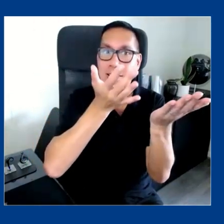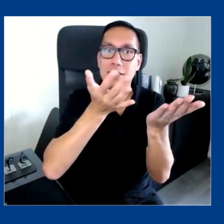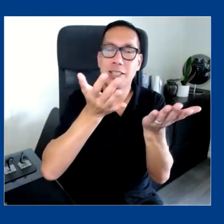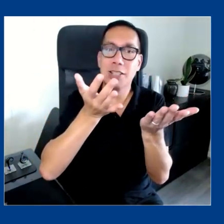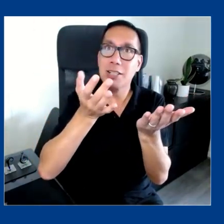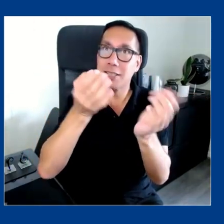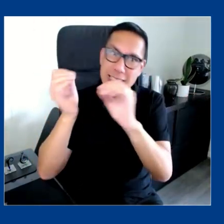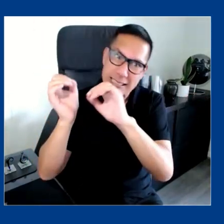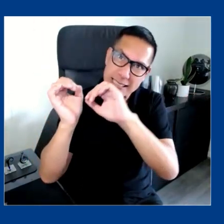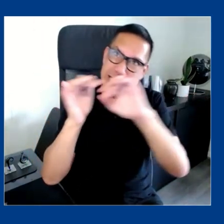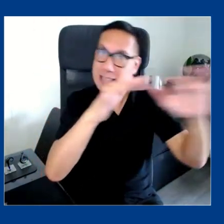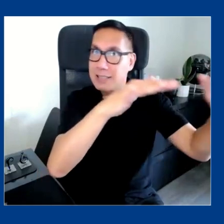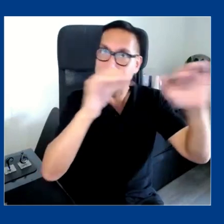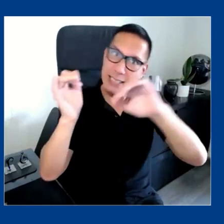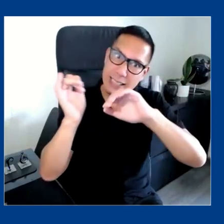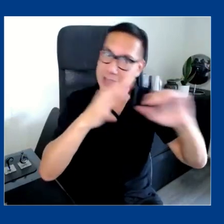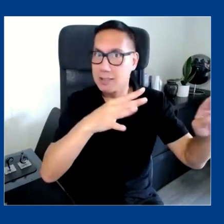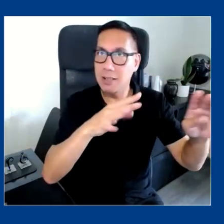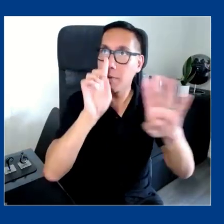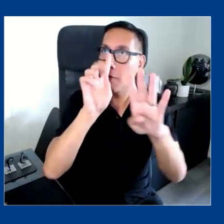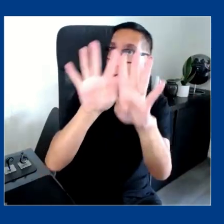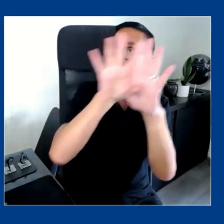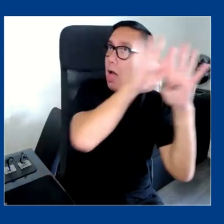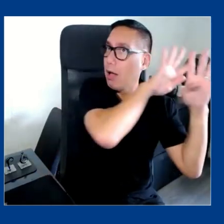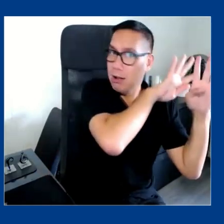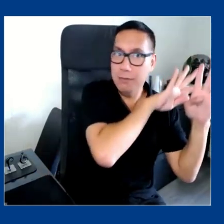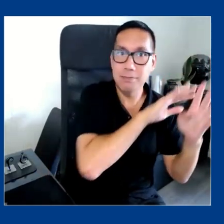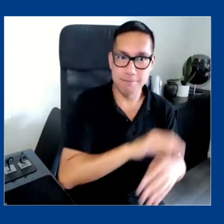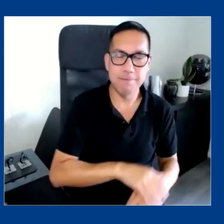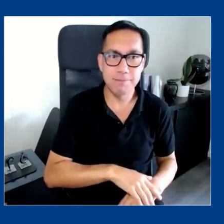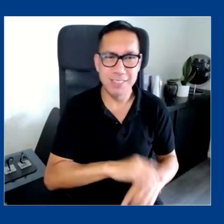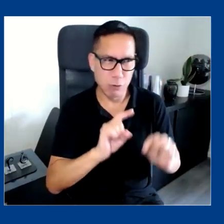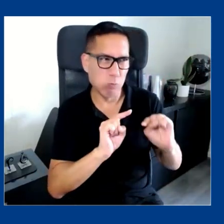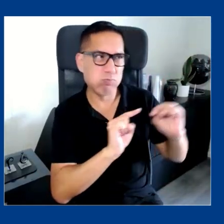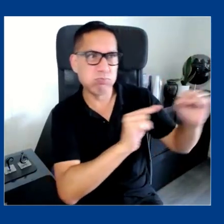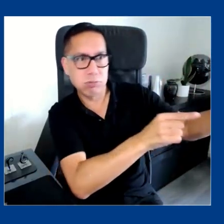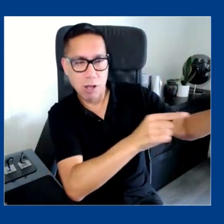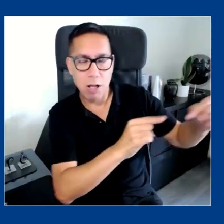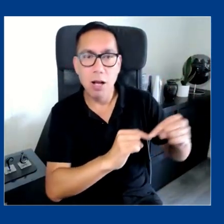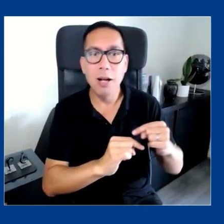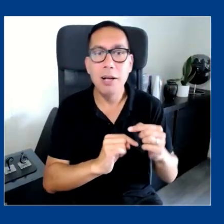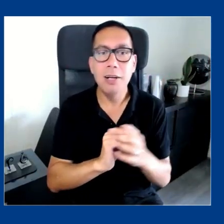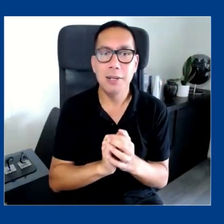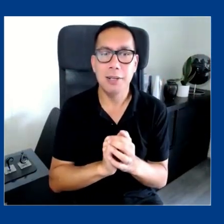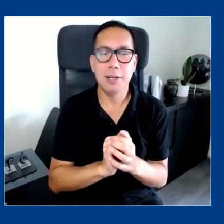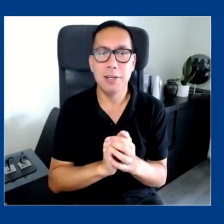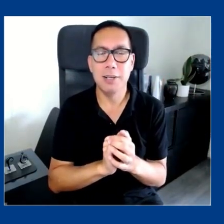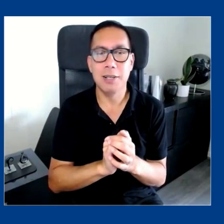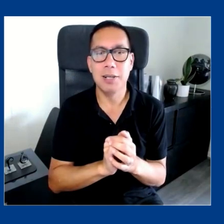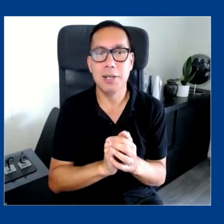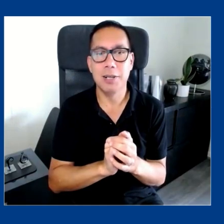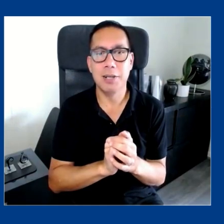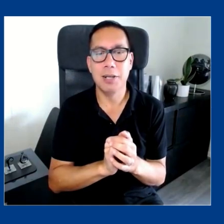chase the enemies. But certain strict rule have to be